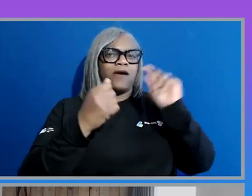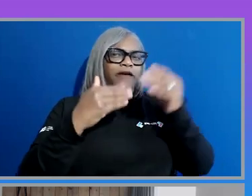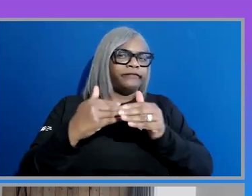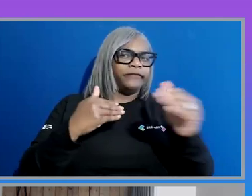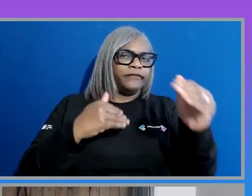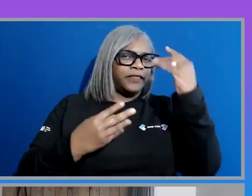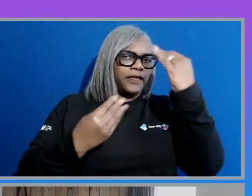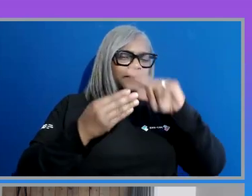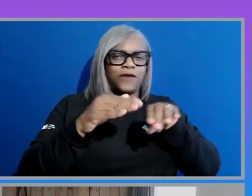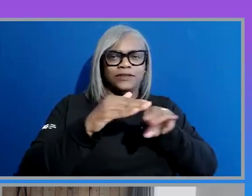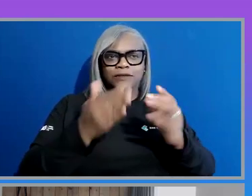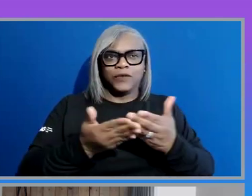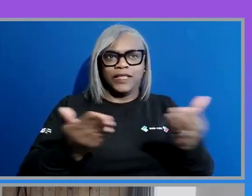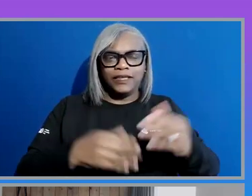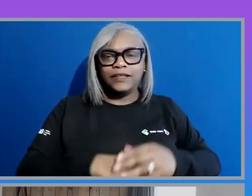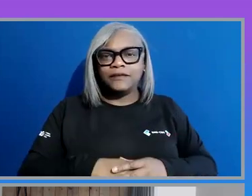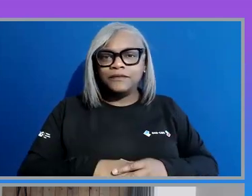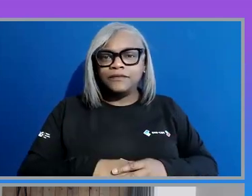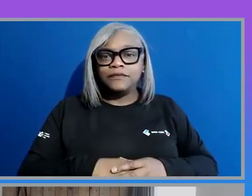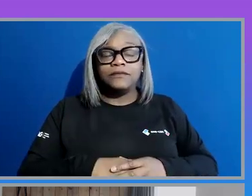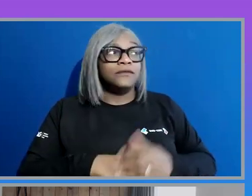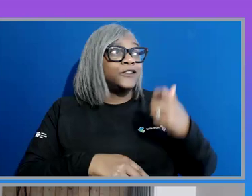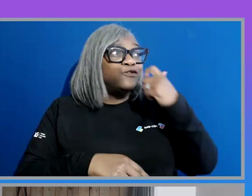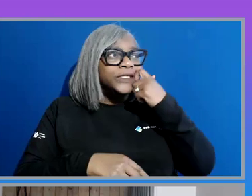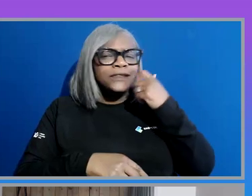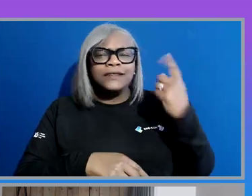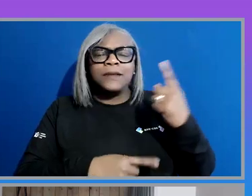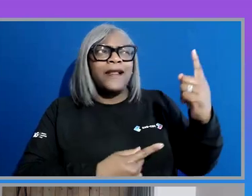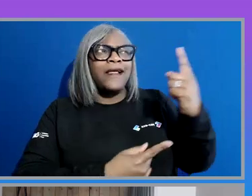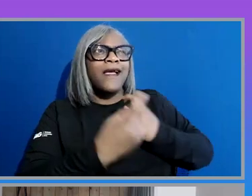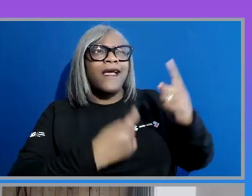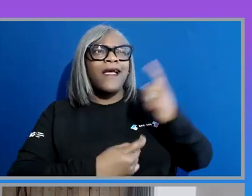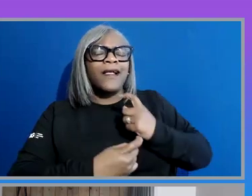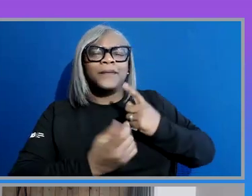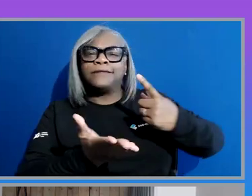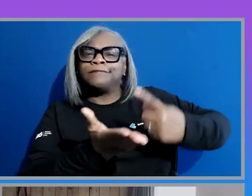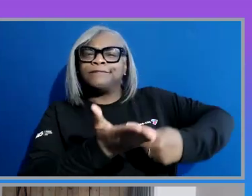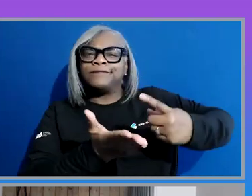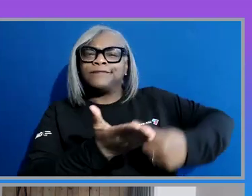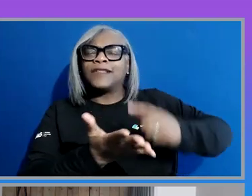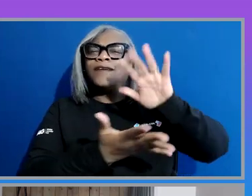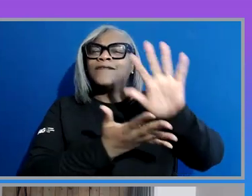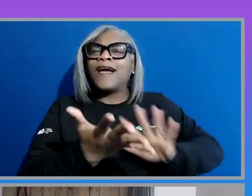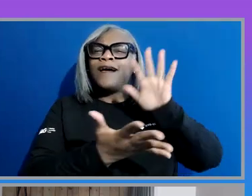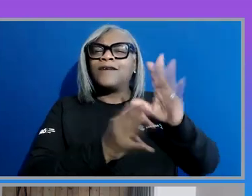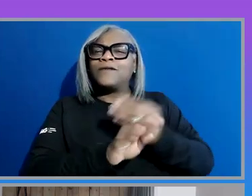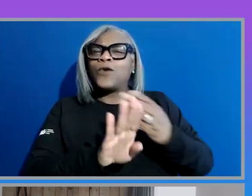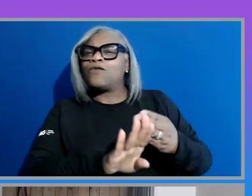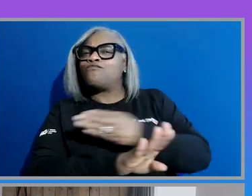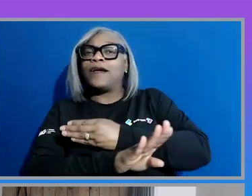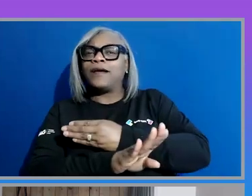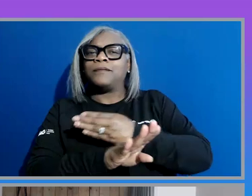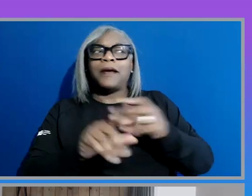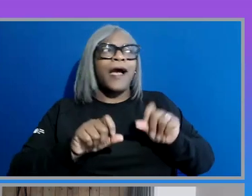Someone asked me recently what topic I could talk about for 5 hours without any prep. And without any hesitation, I